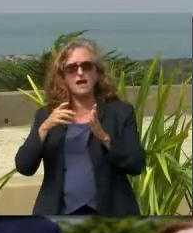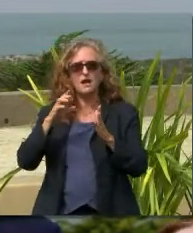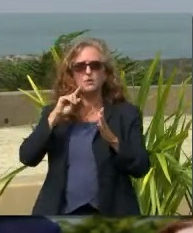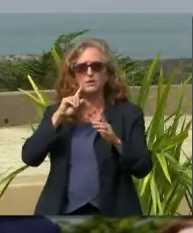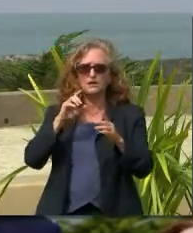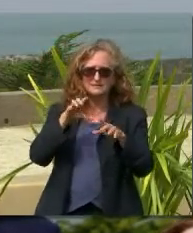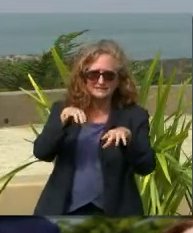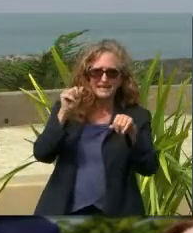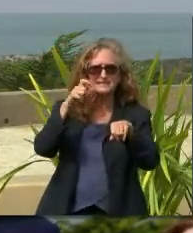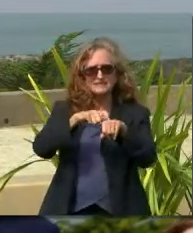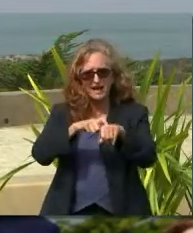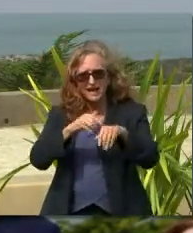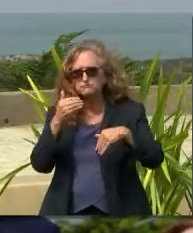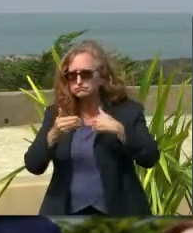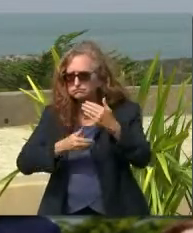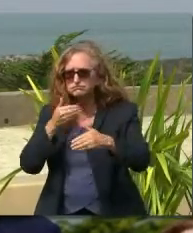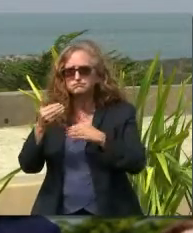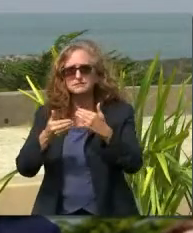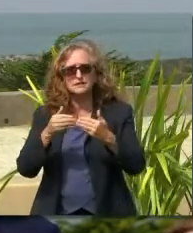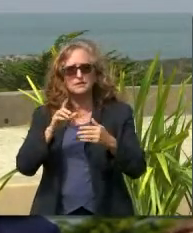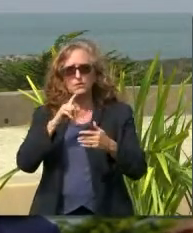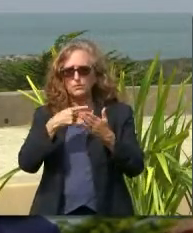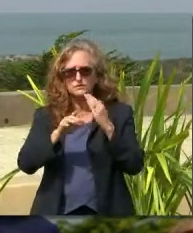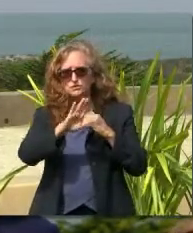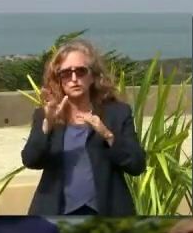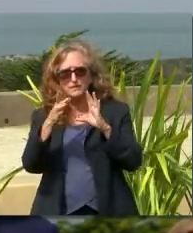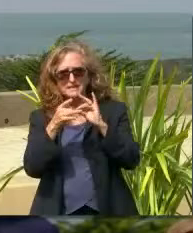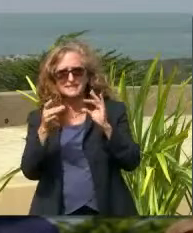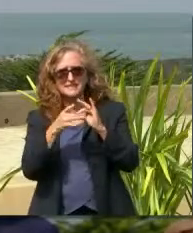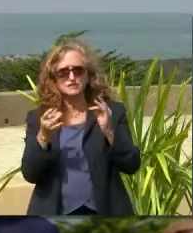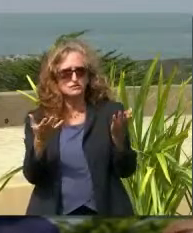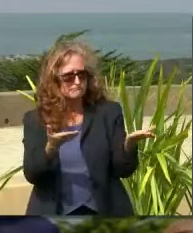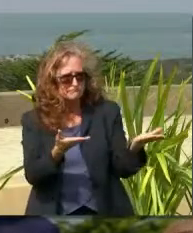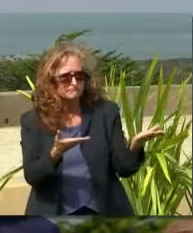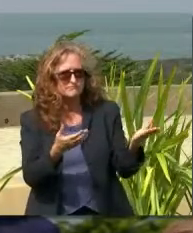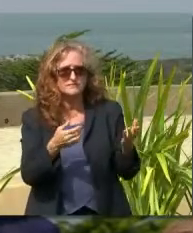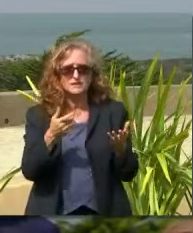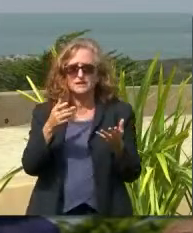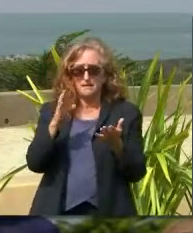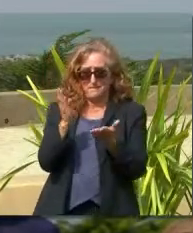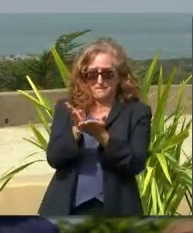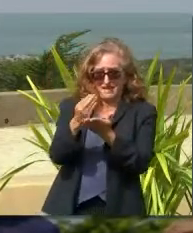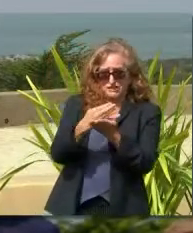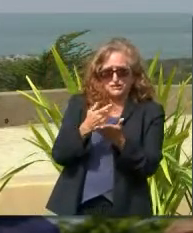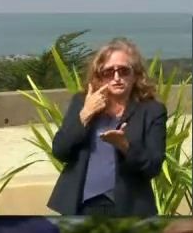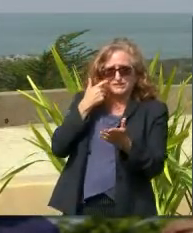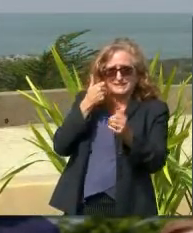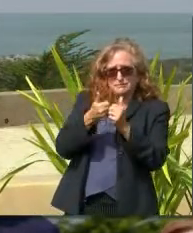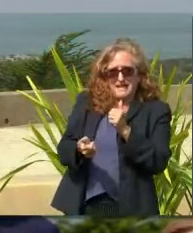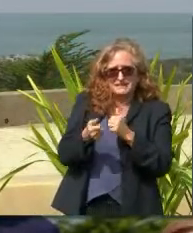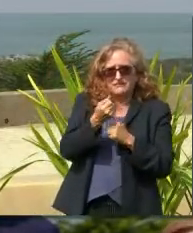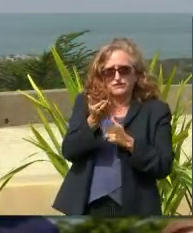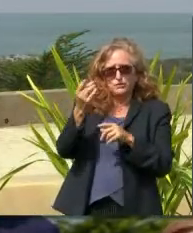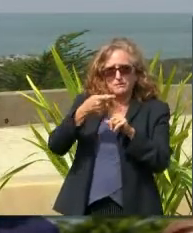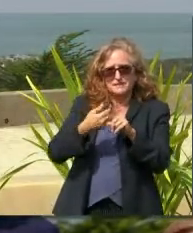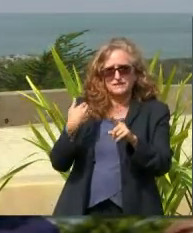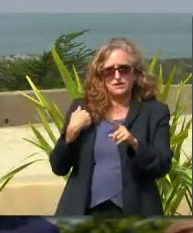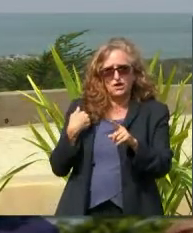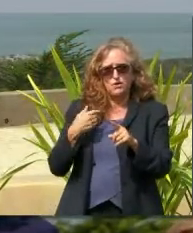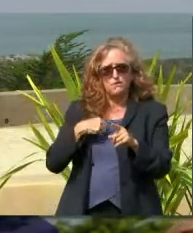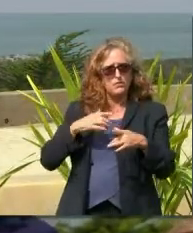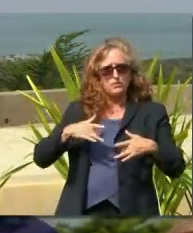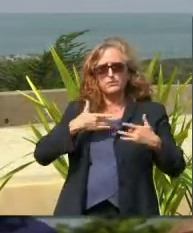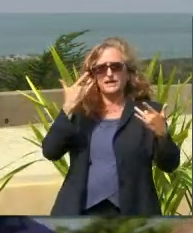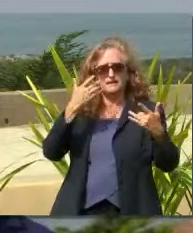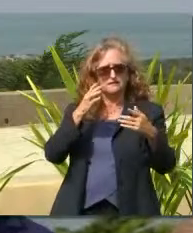message to taxpayers there? Well, we just passed the budget a few months ago. I couldn't be more proud that we were able to turn around those